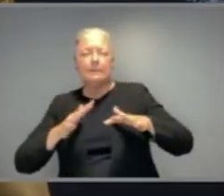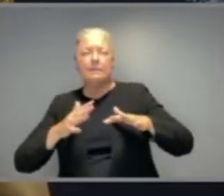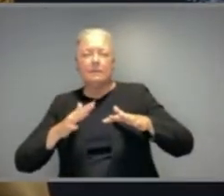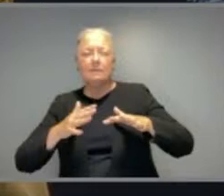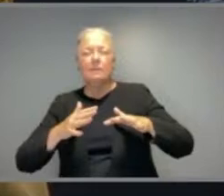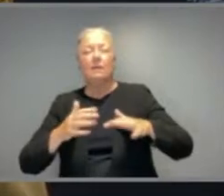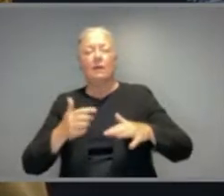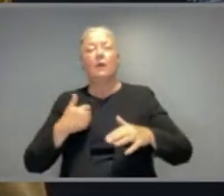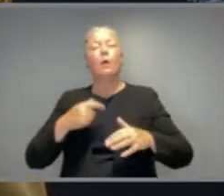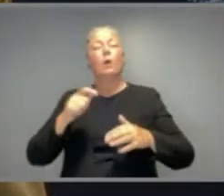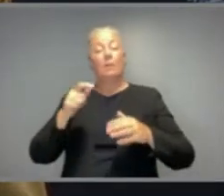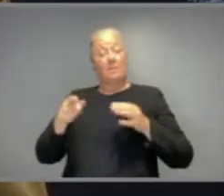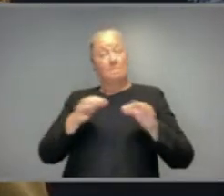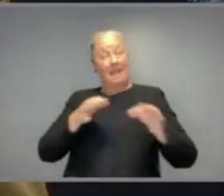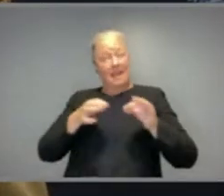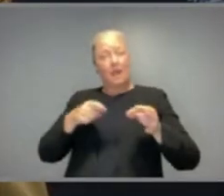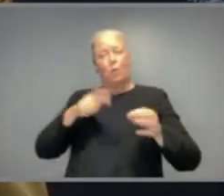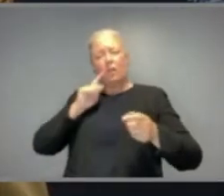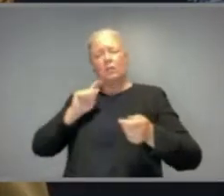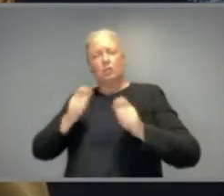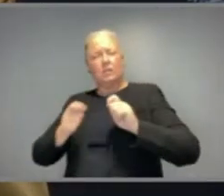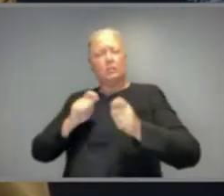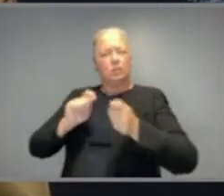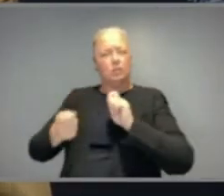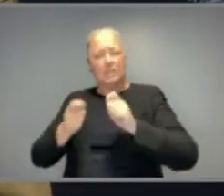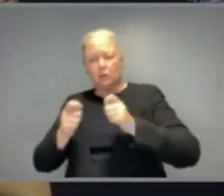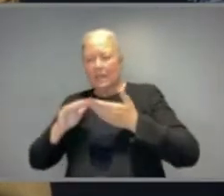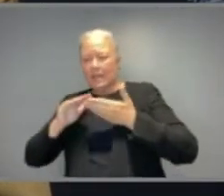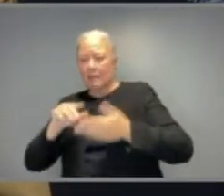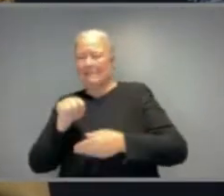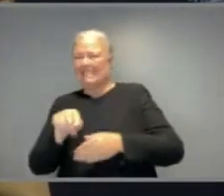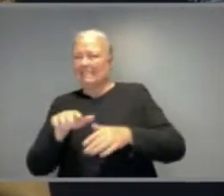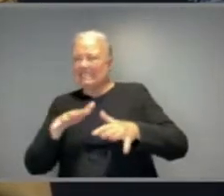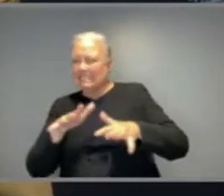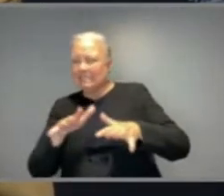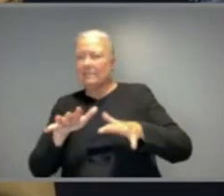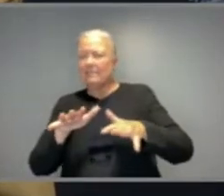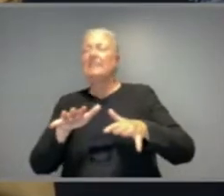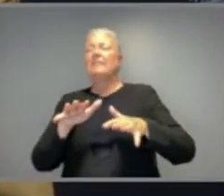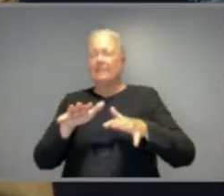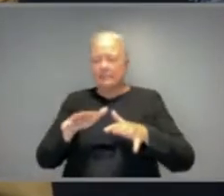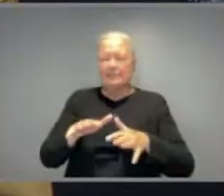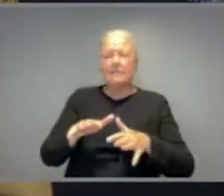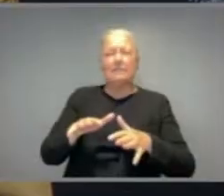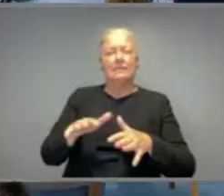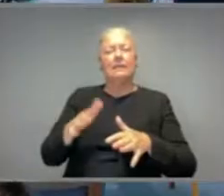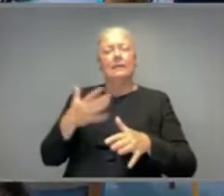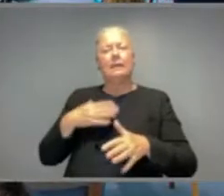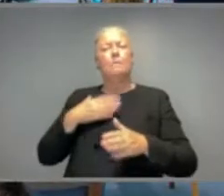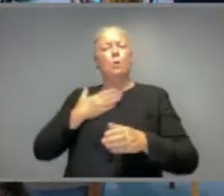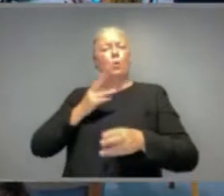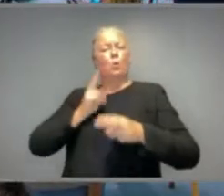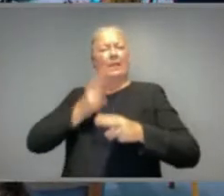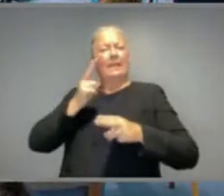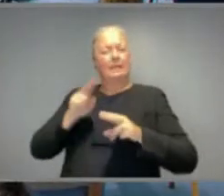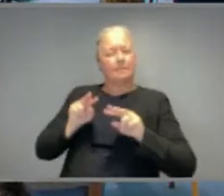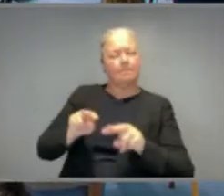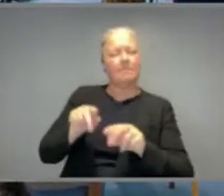the plan and offering additional assistance to those areas that do need to be brought along a bit more quickly. Professor, anything